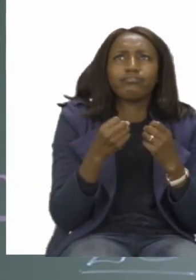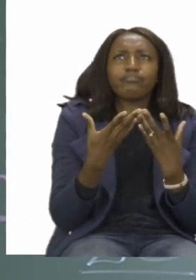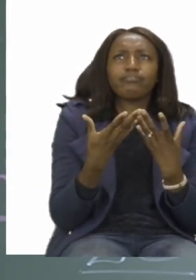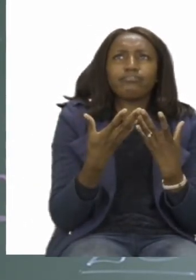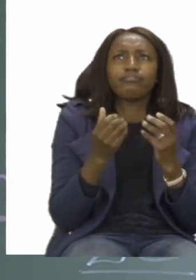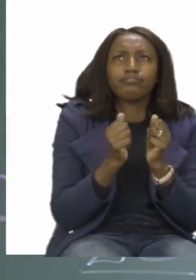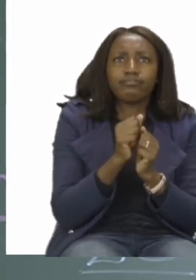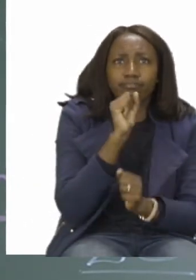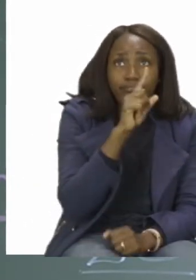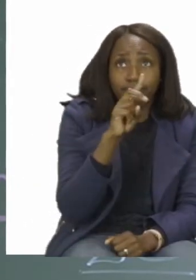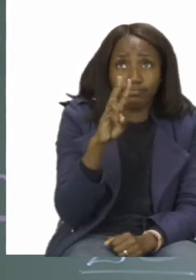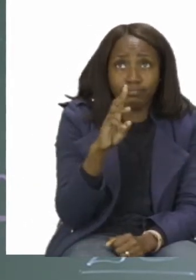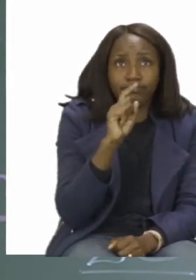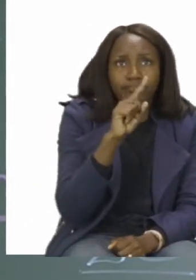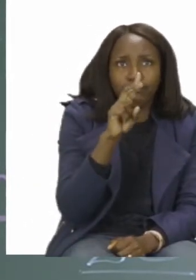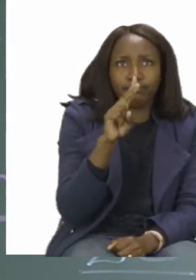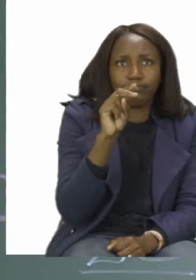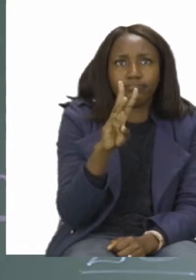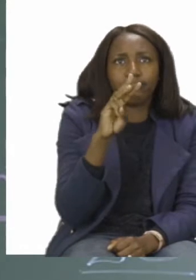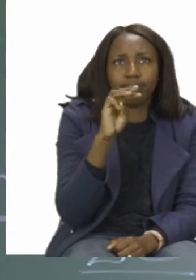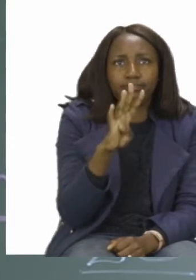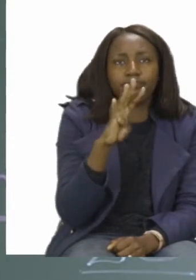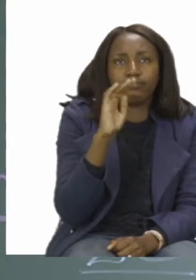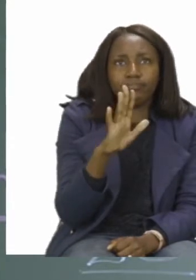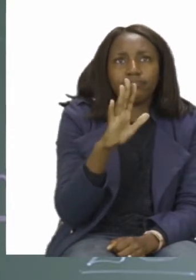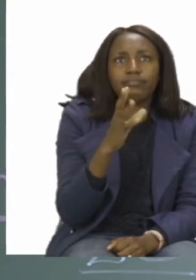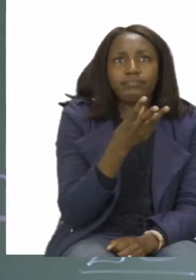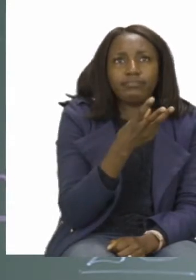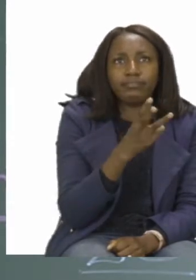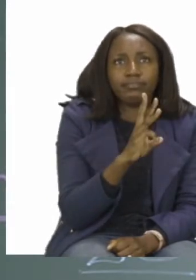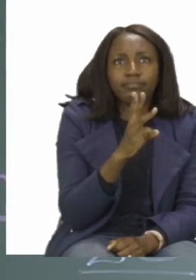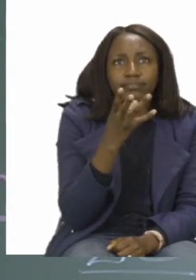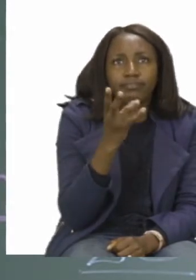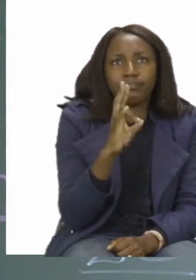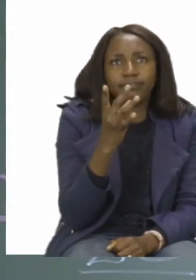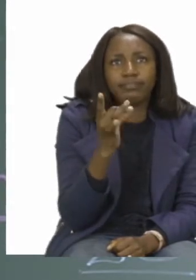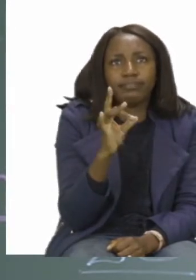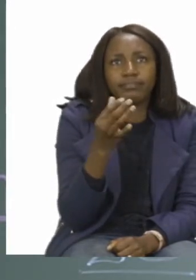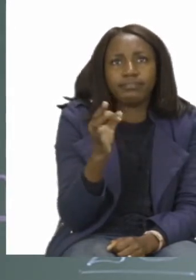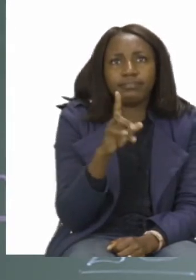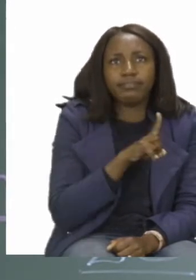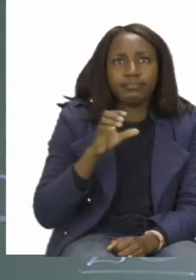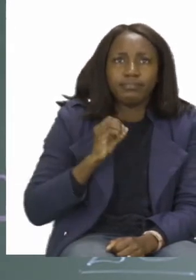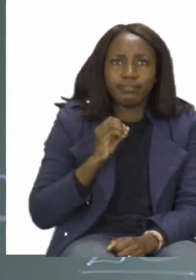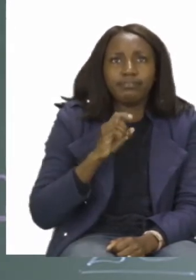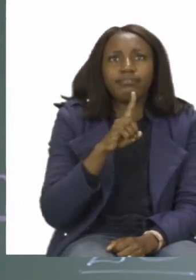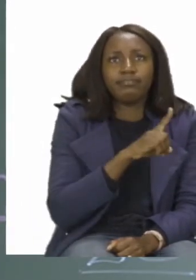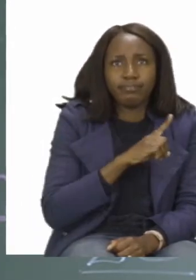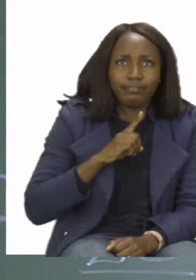get. 1, 2, 3, 4, 5, 6, 7, 8, 9,